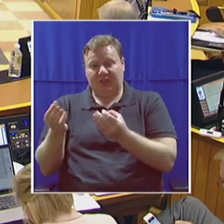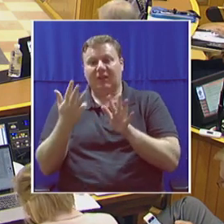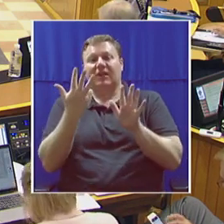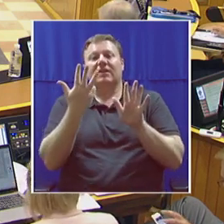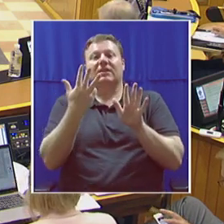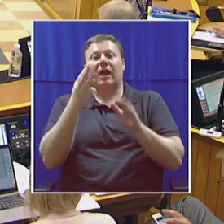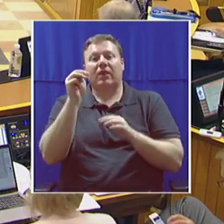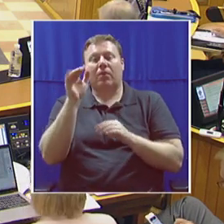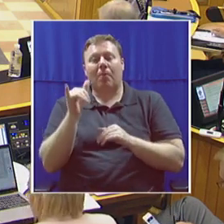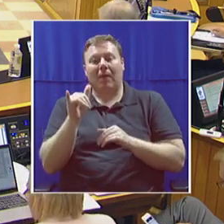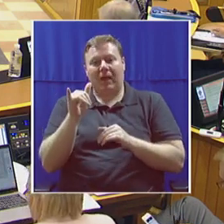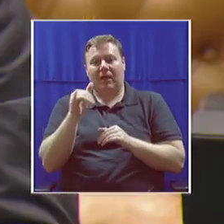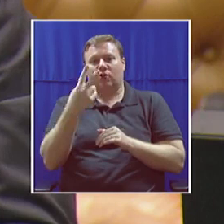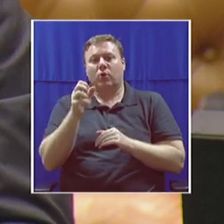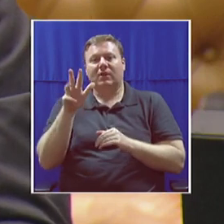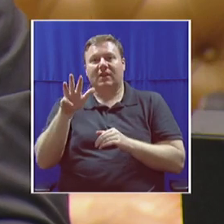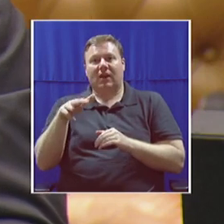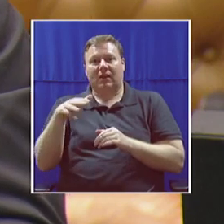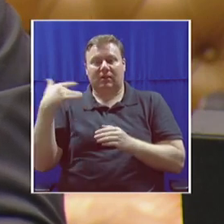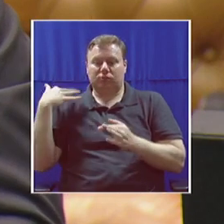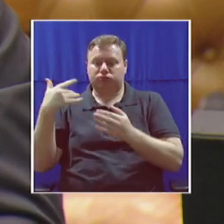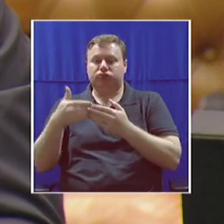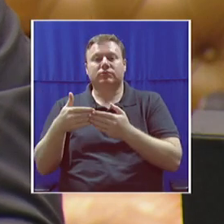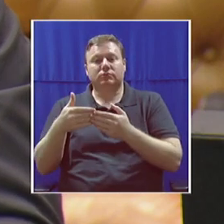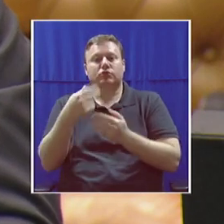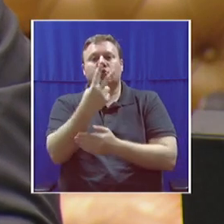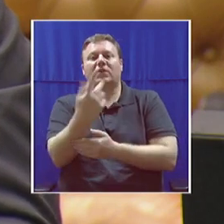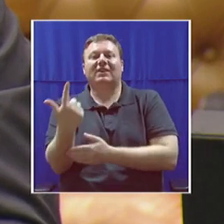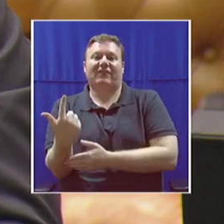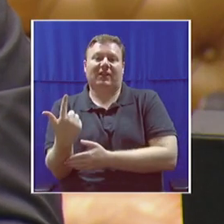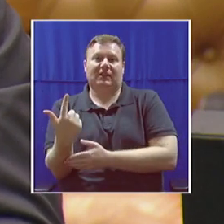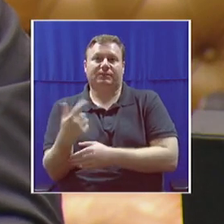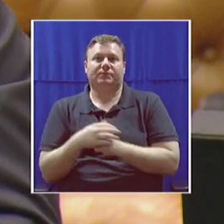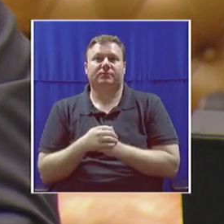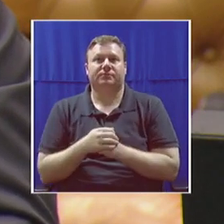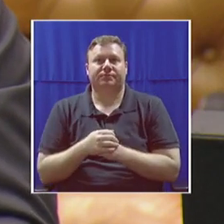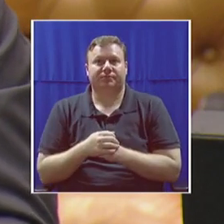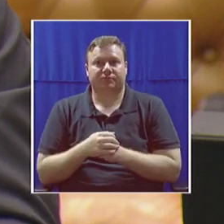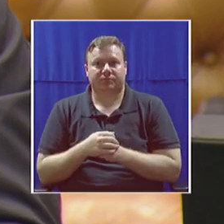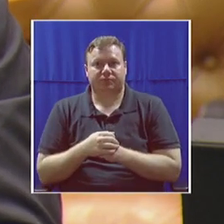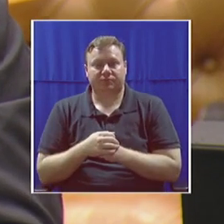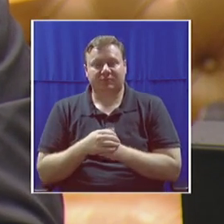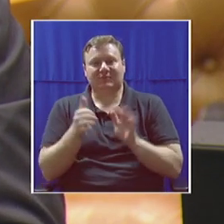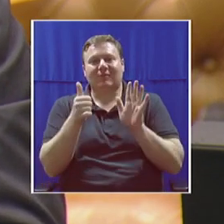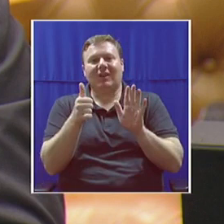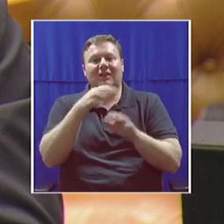May 2019 is 27 in six